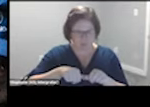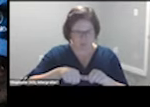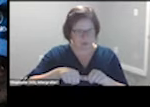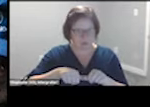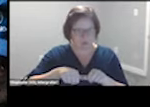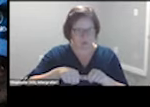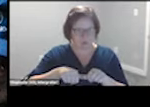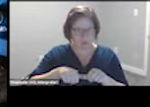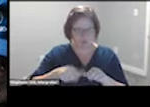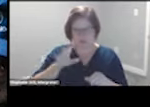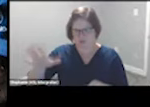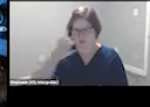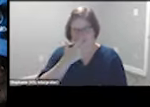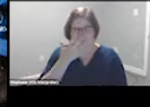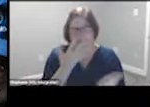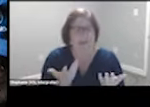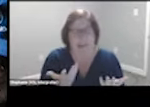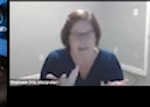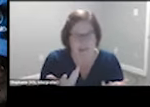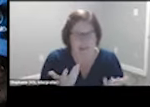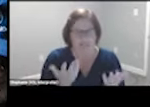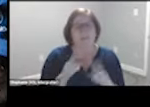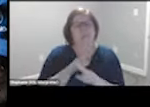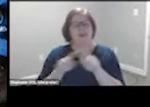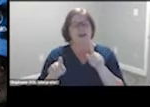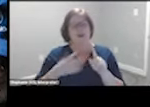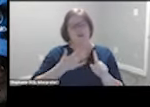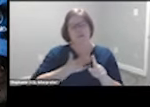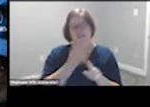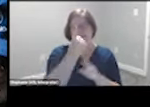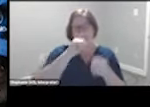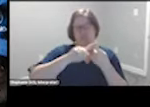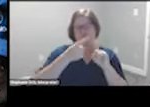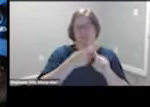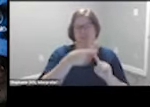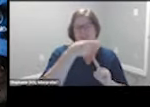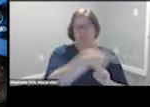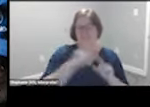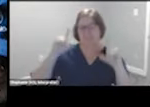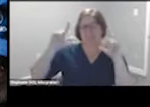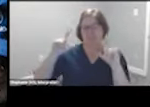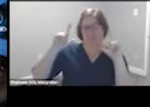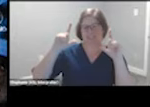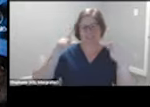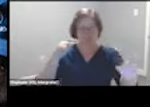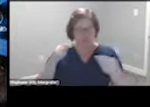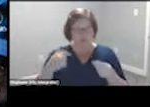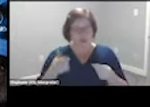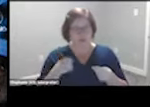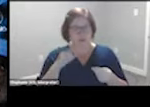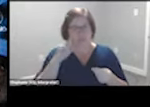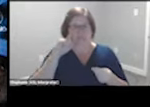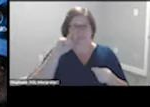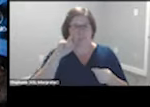her face. But I got this photo from my friends, and she gave me, and then I was almost cried, and I almost kind